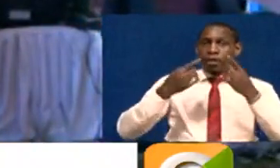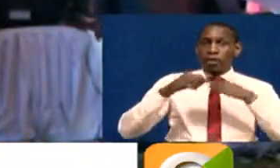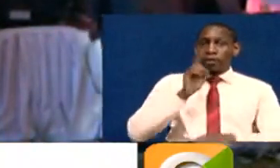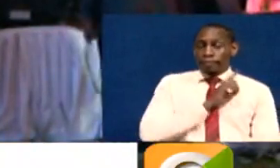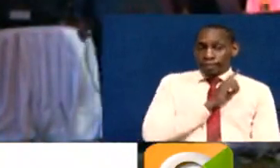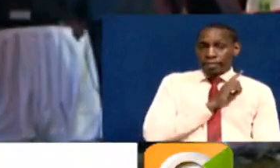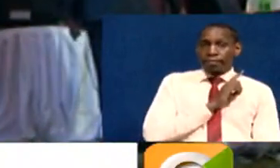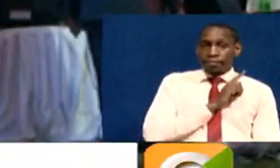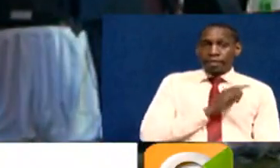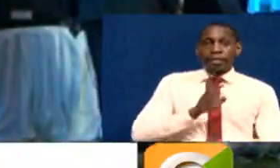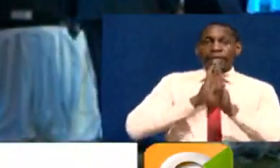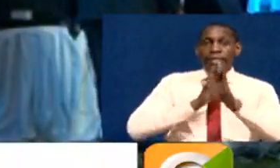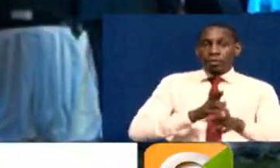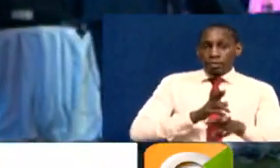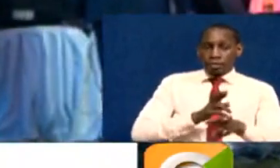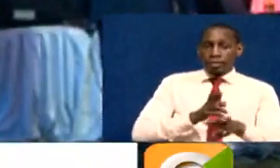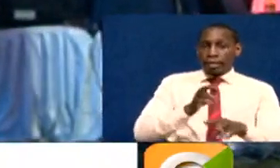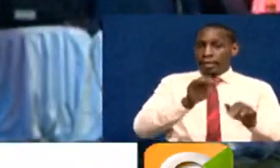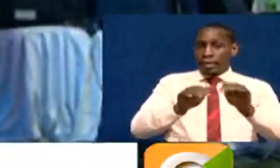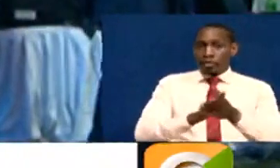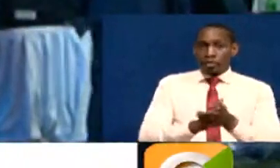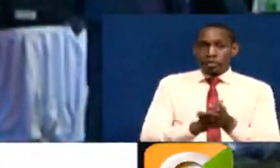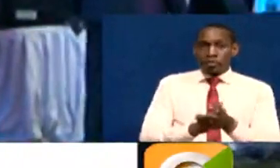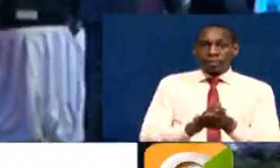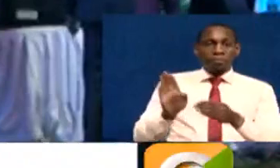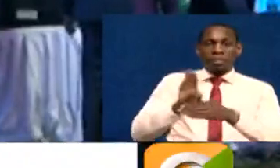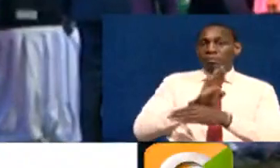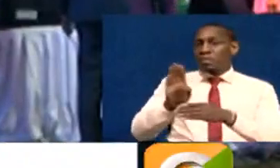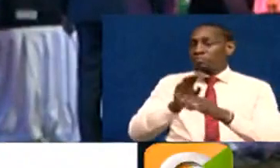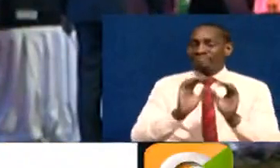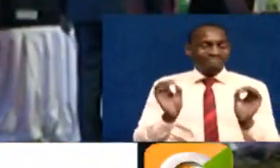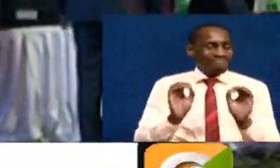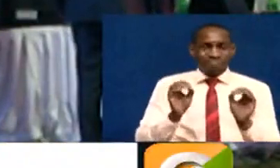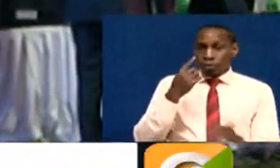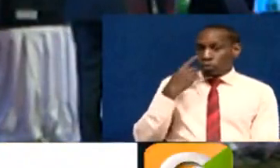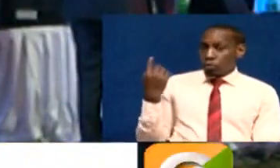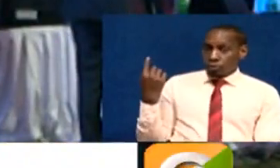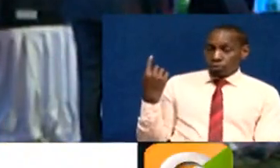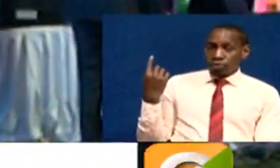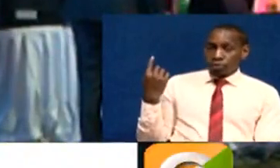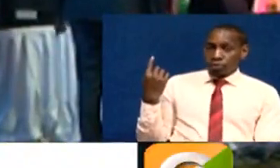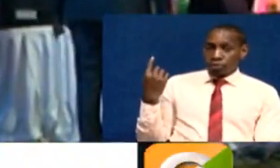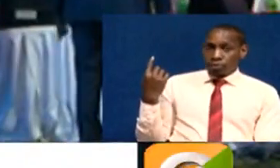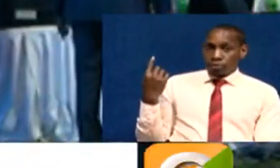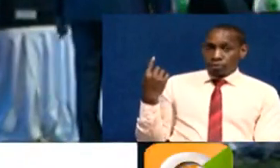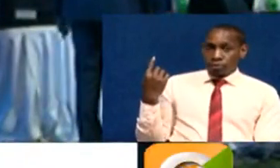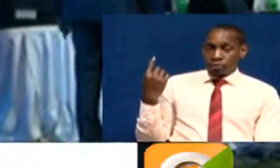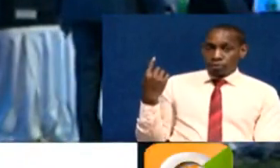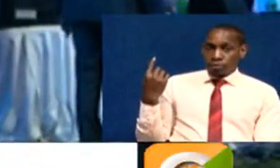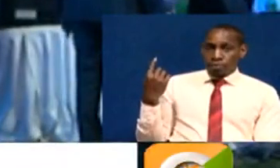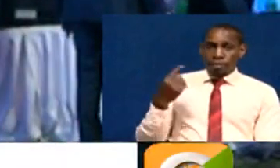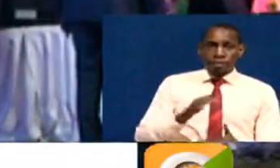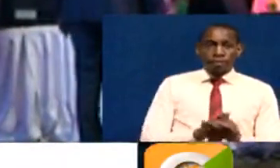announced, the outcome of the results. There's very little activity still happening here, most of it still happening